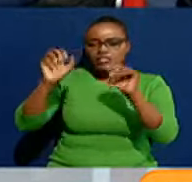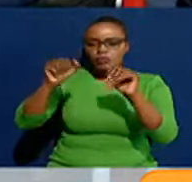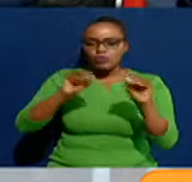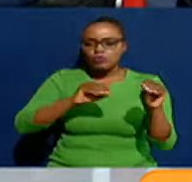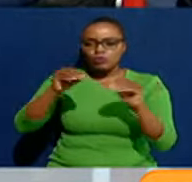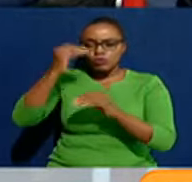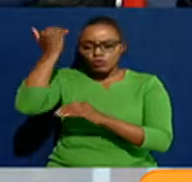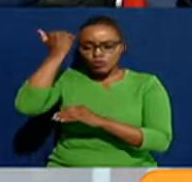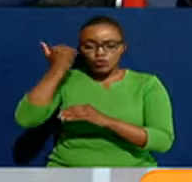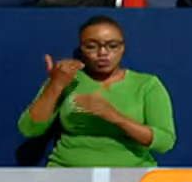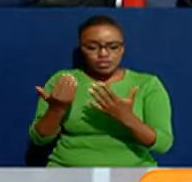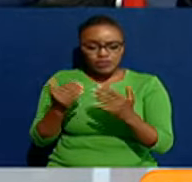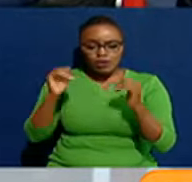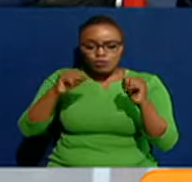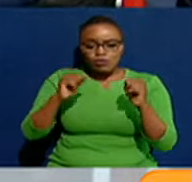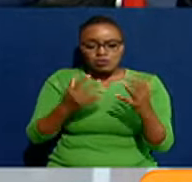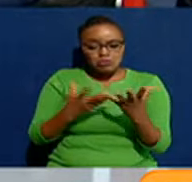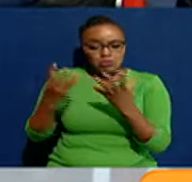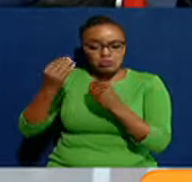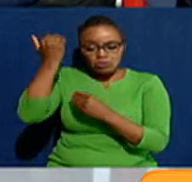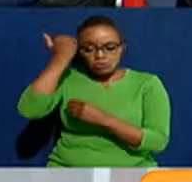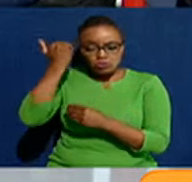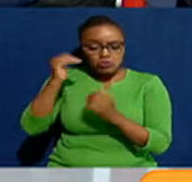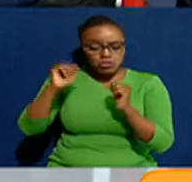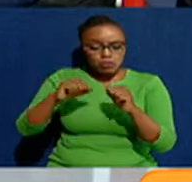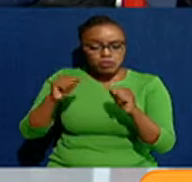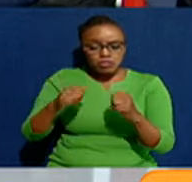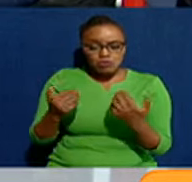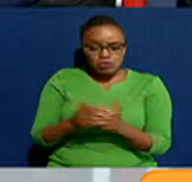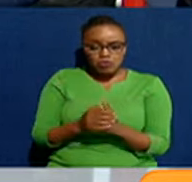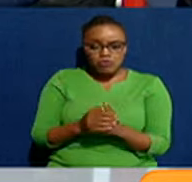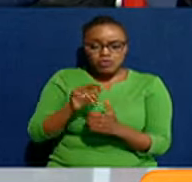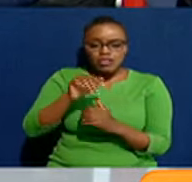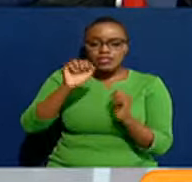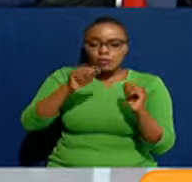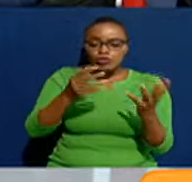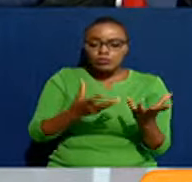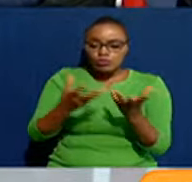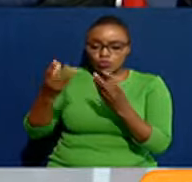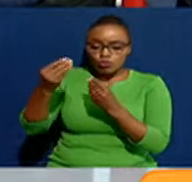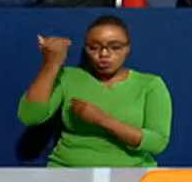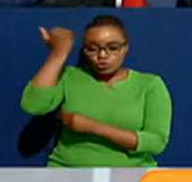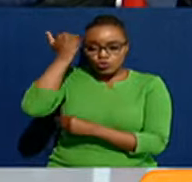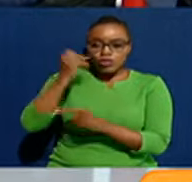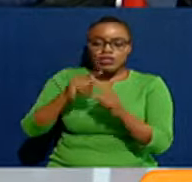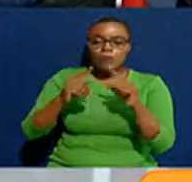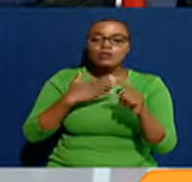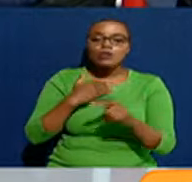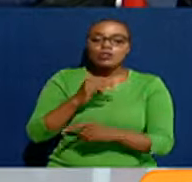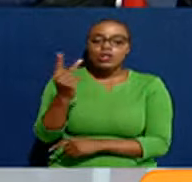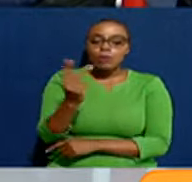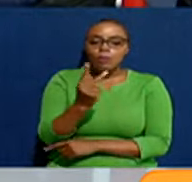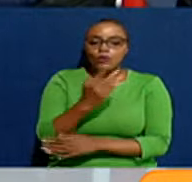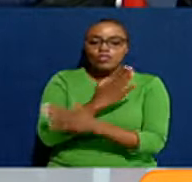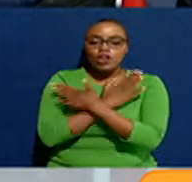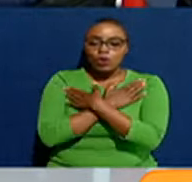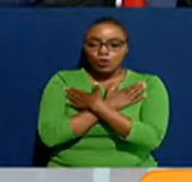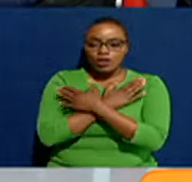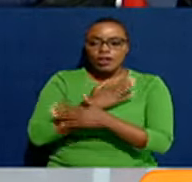court, couldn't it? Yep. It might end up in court. Might end up in court. And I just want my two colleagues to the